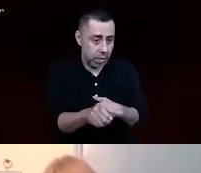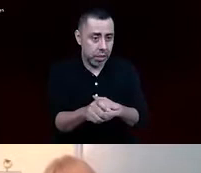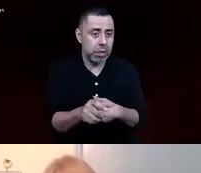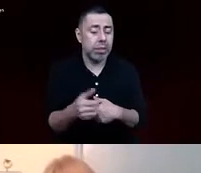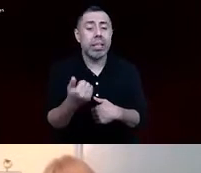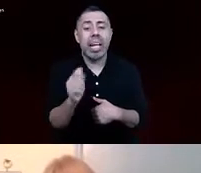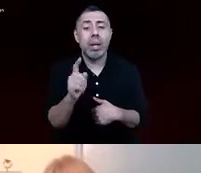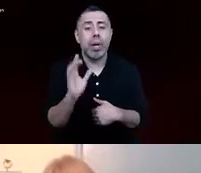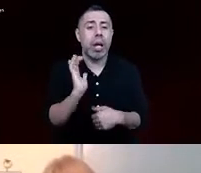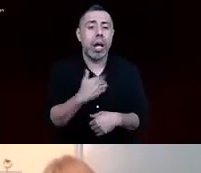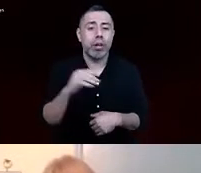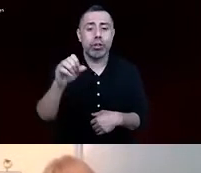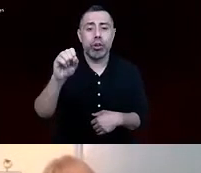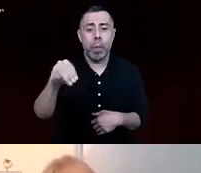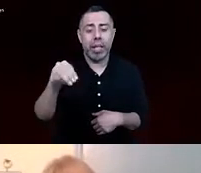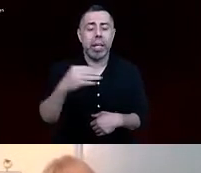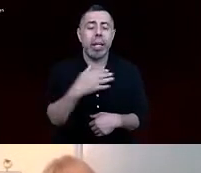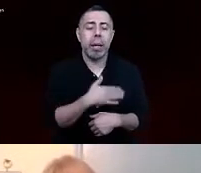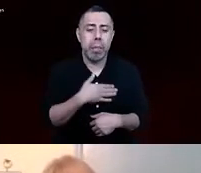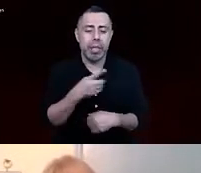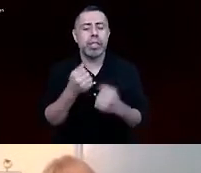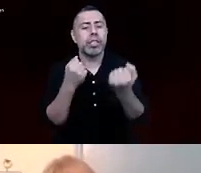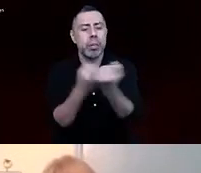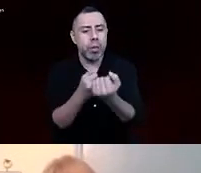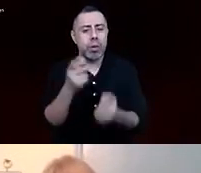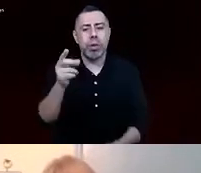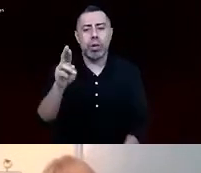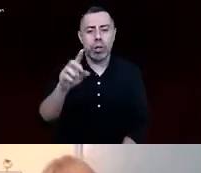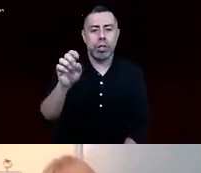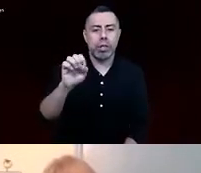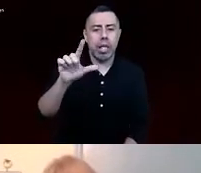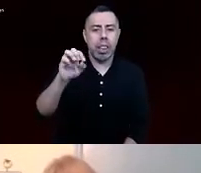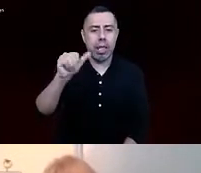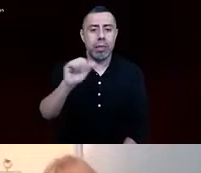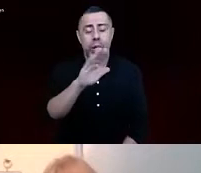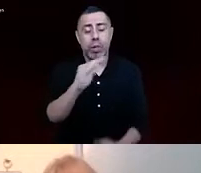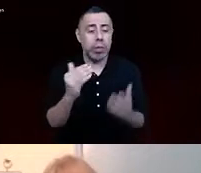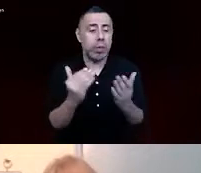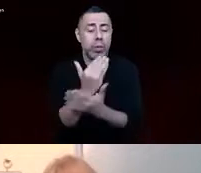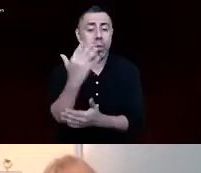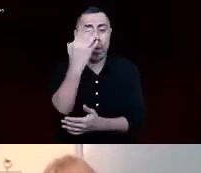media, please support Dr. Zelema at her beautiful blog, which is